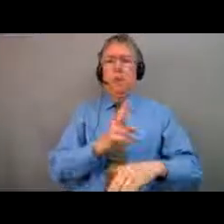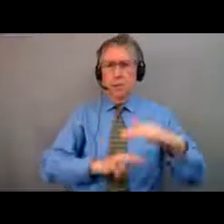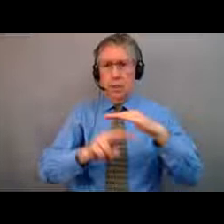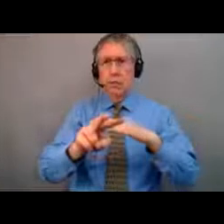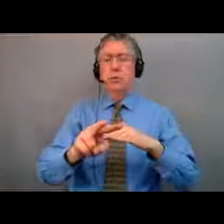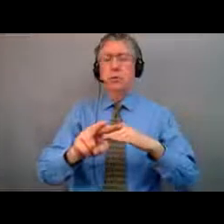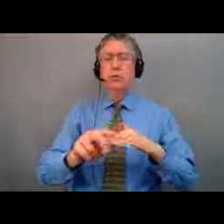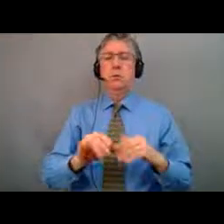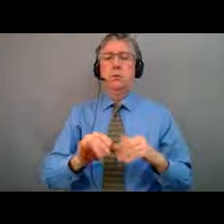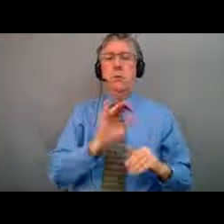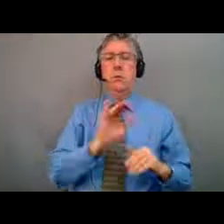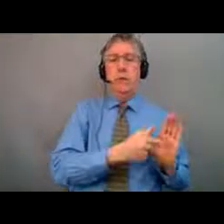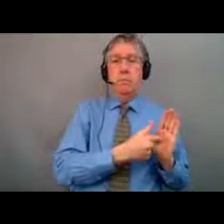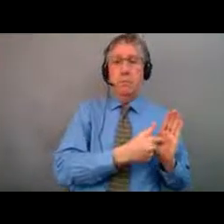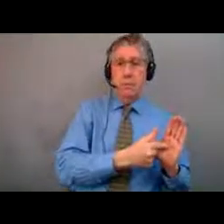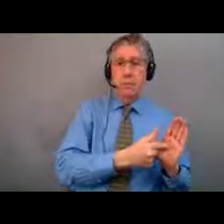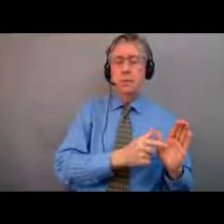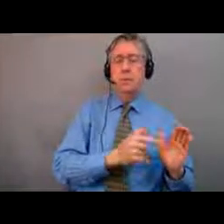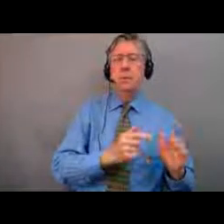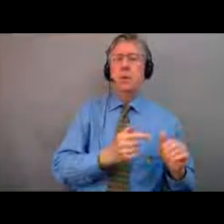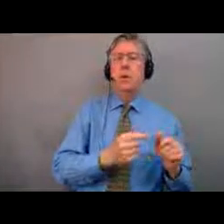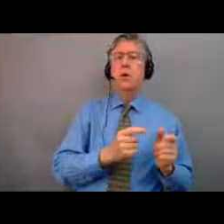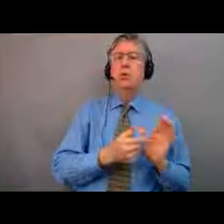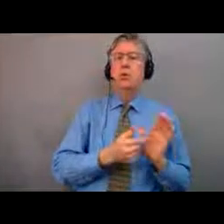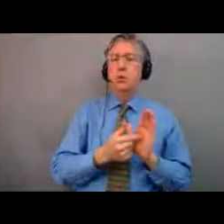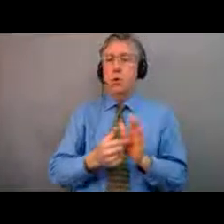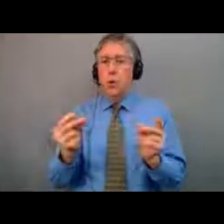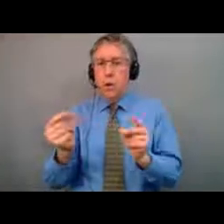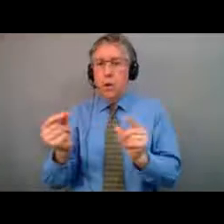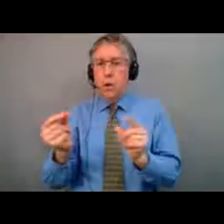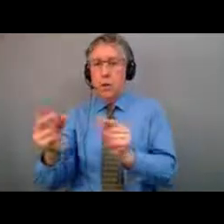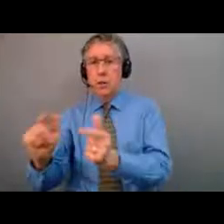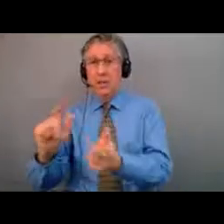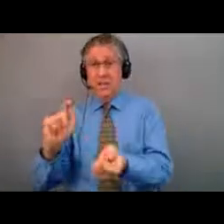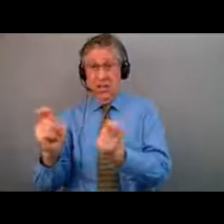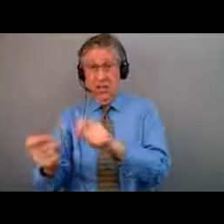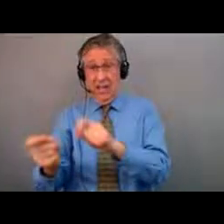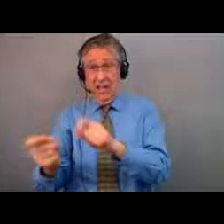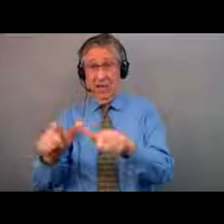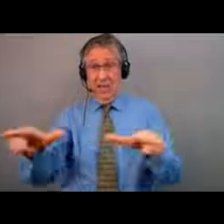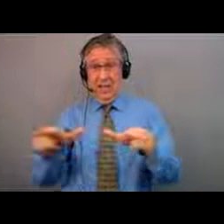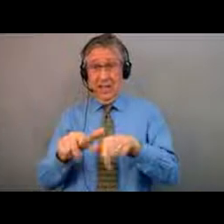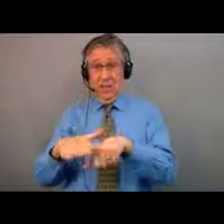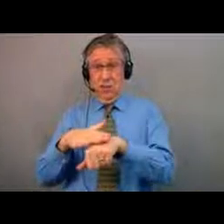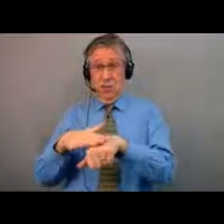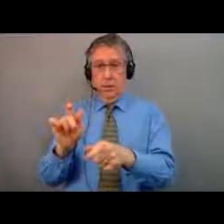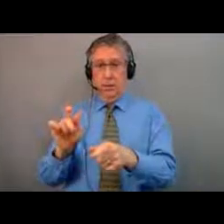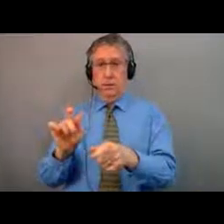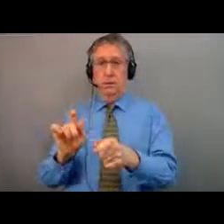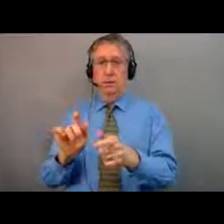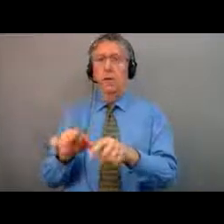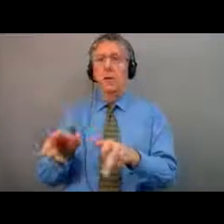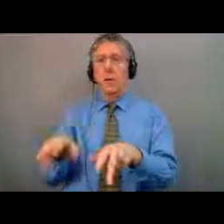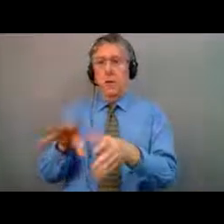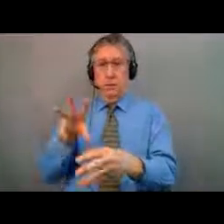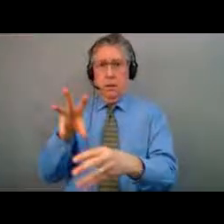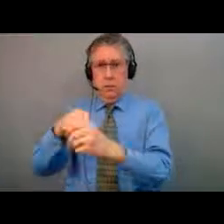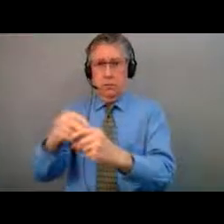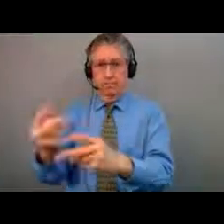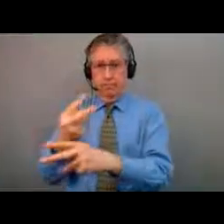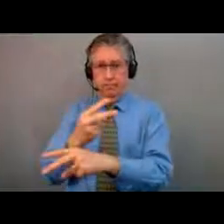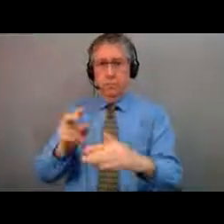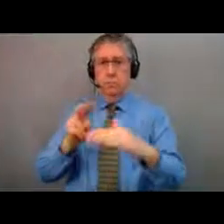model to represent rapid changes in lake surface conditions. However, there will be a huge